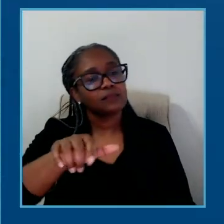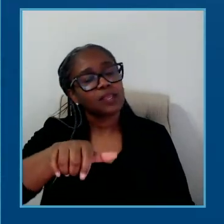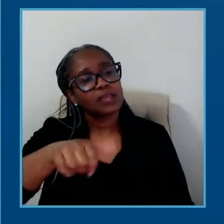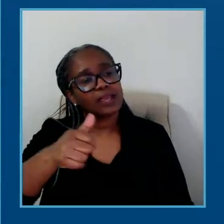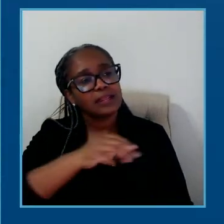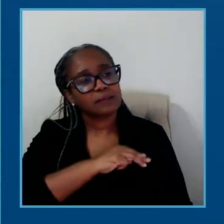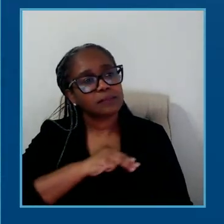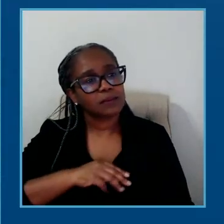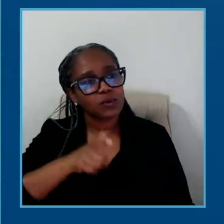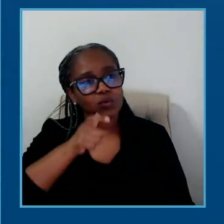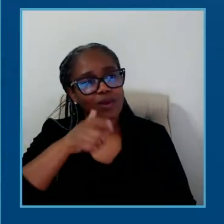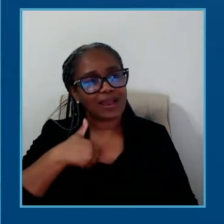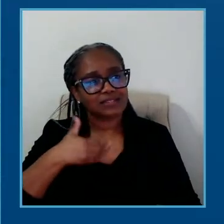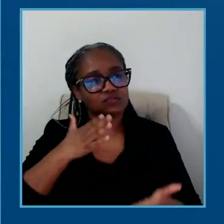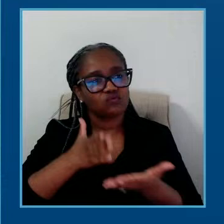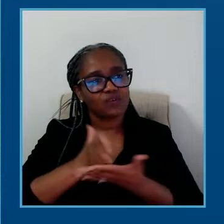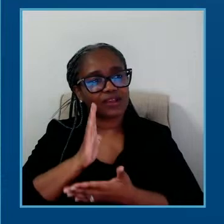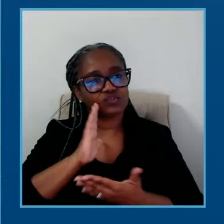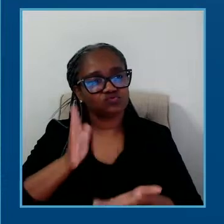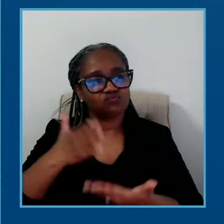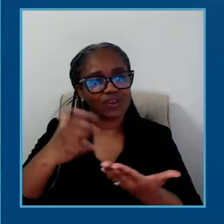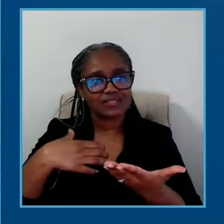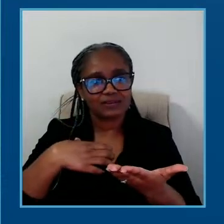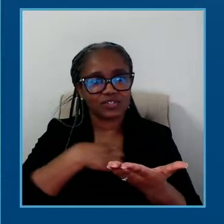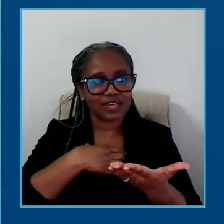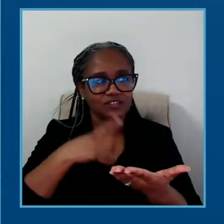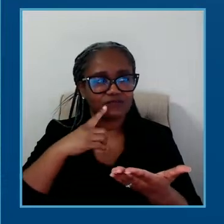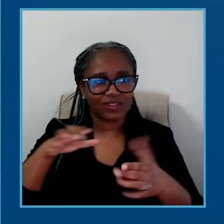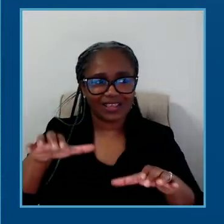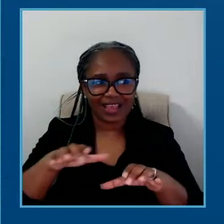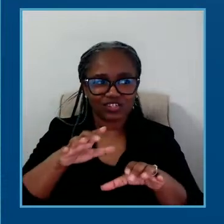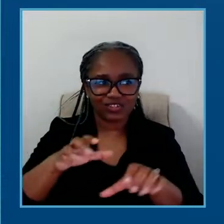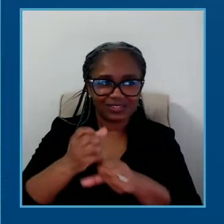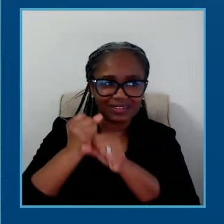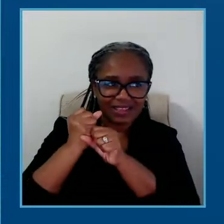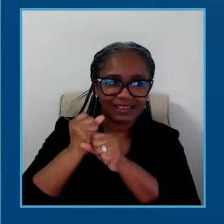DNC officers means that whether or not voting was